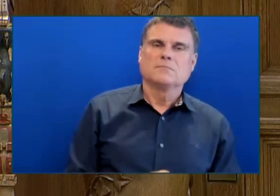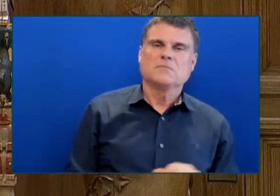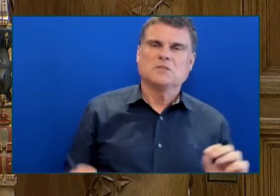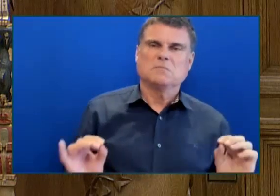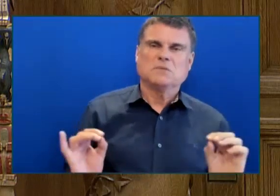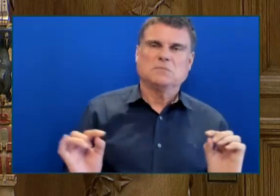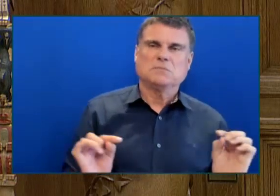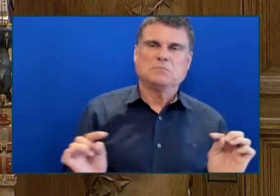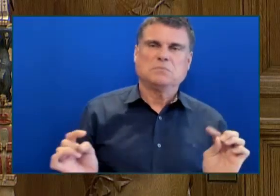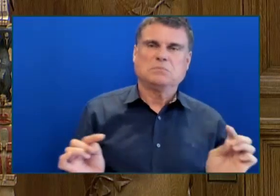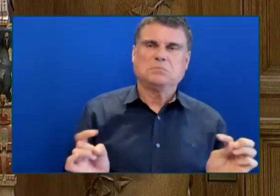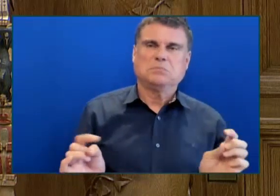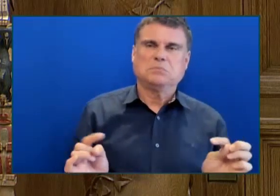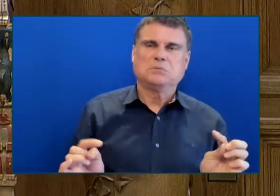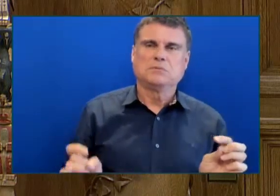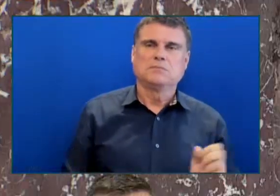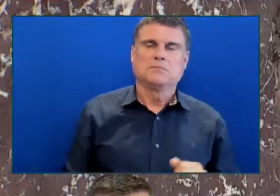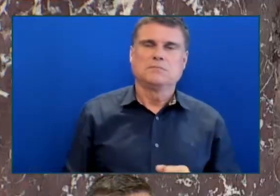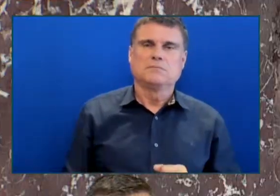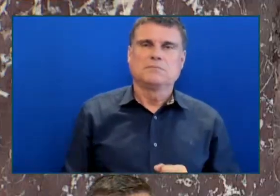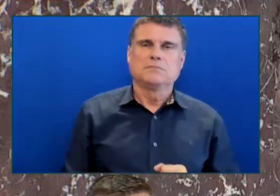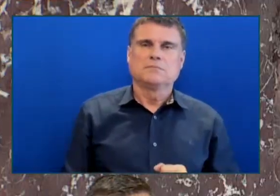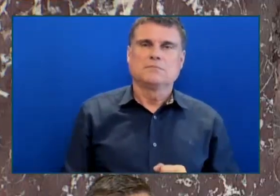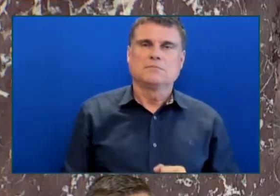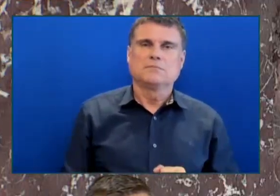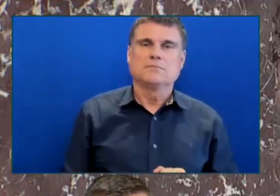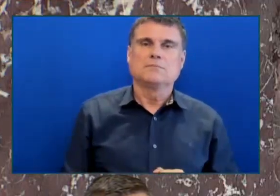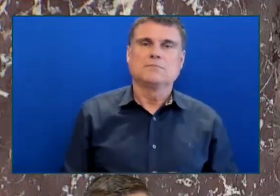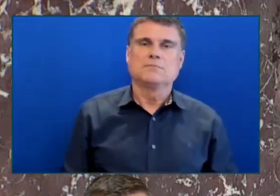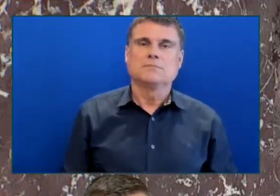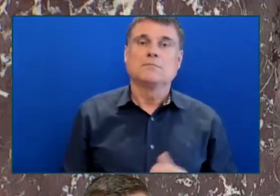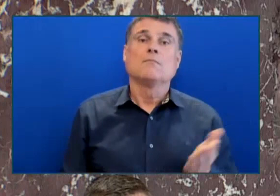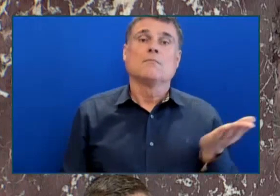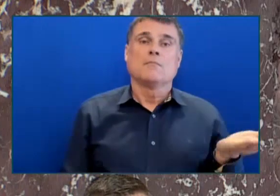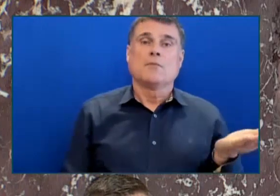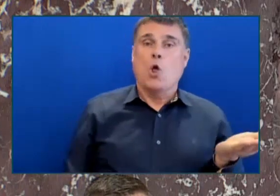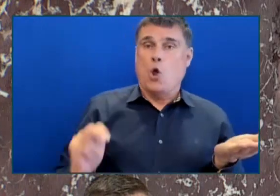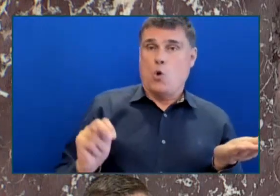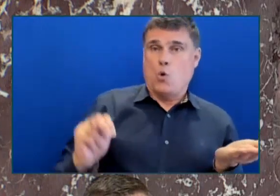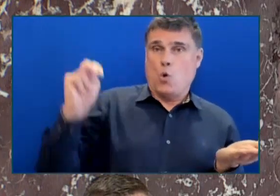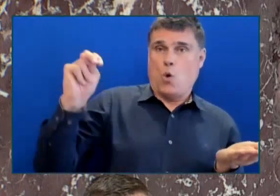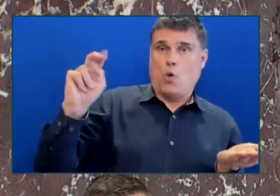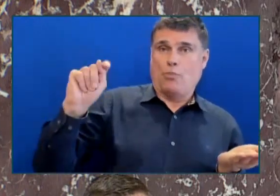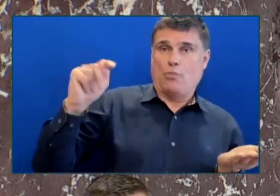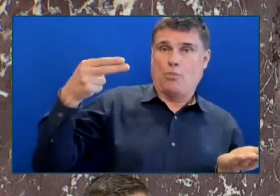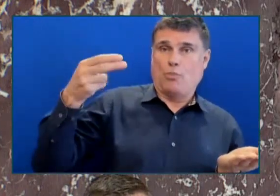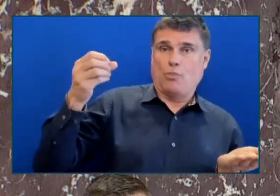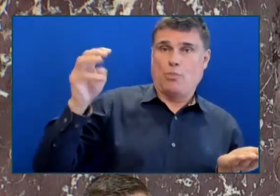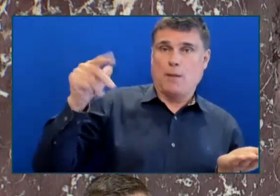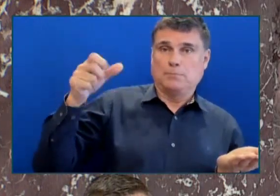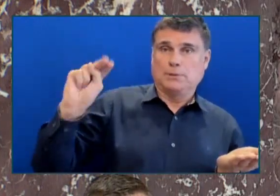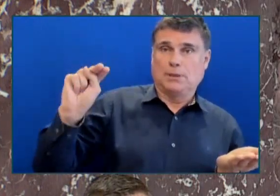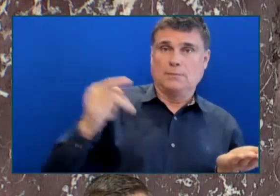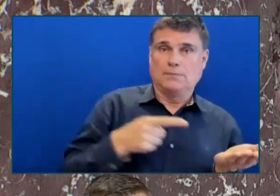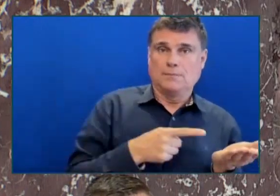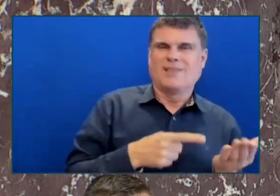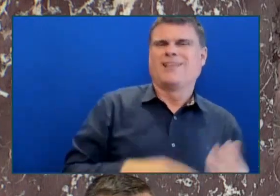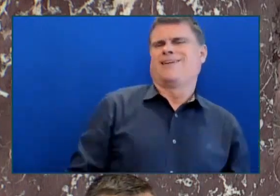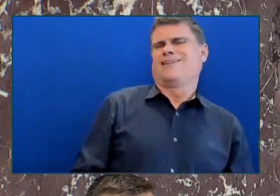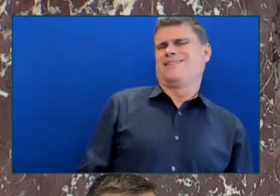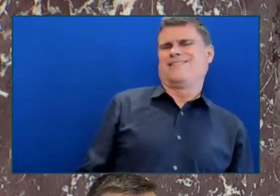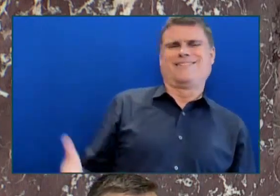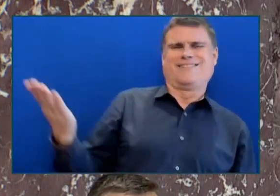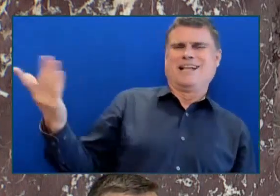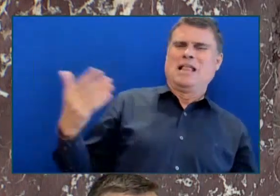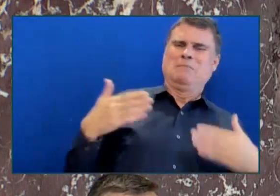Kamloops Northampton supplemental. Thank you, Mr. Speaker. Well, the minister likes to talk tough in here, but last I checked, the friends and insiders at the board